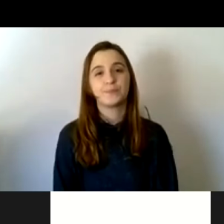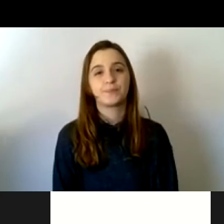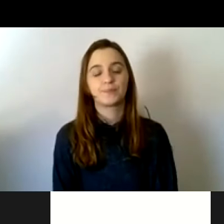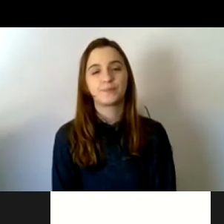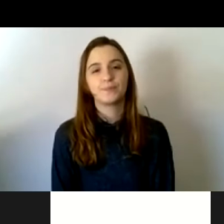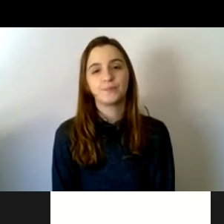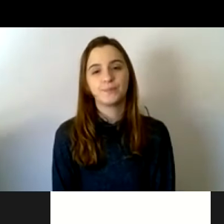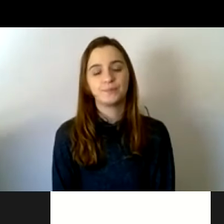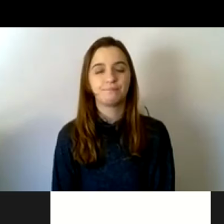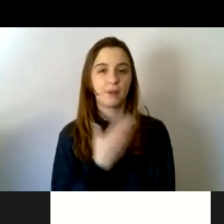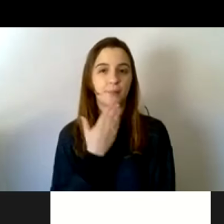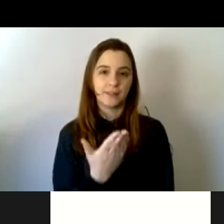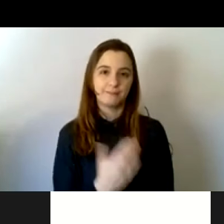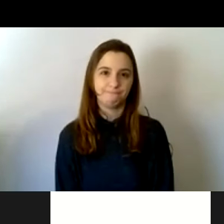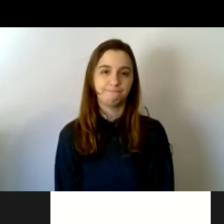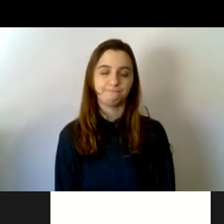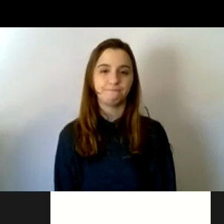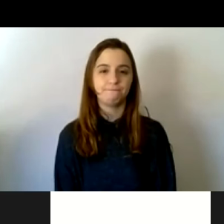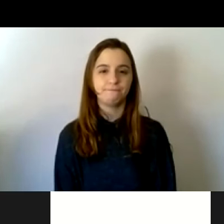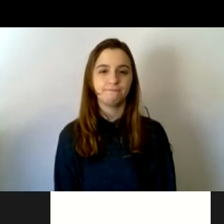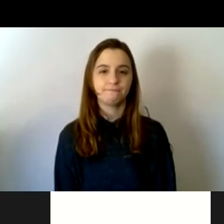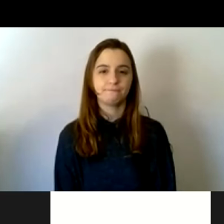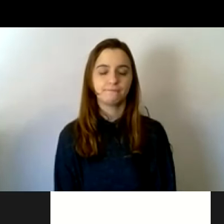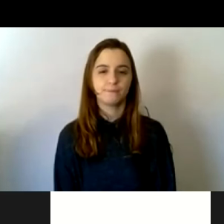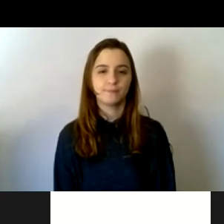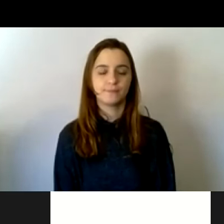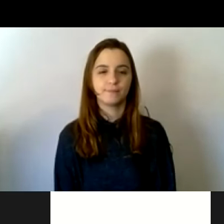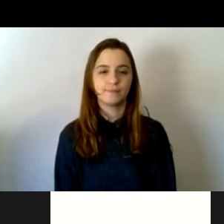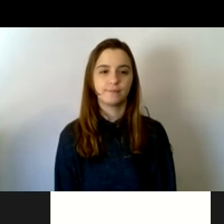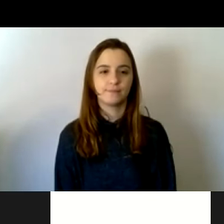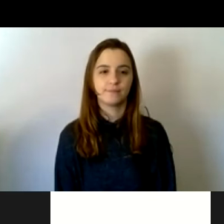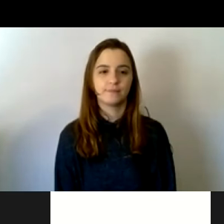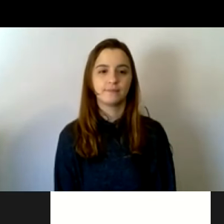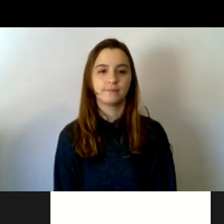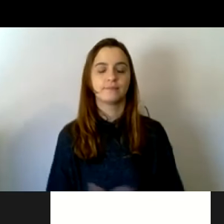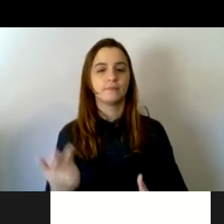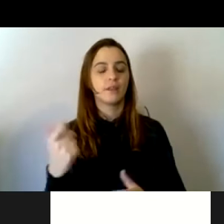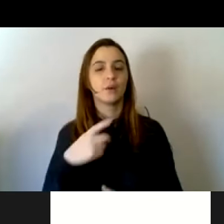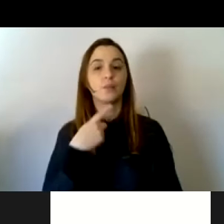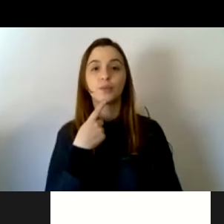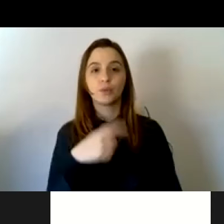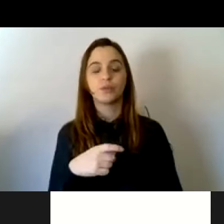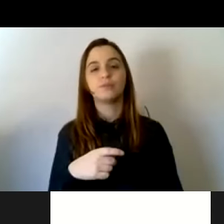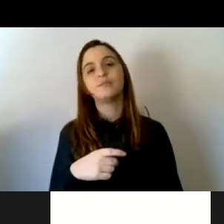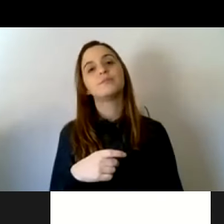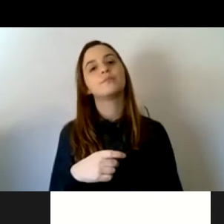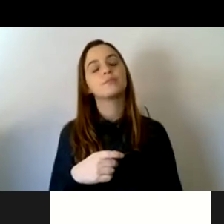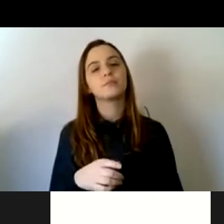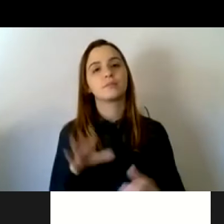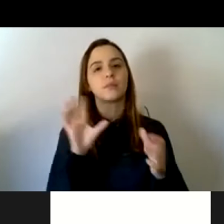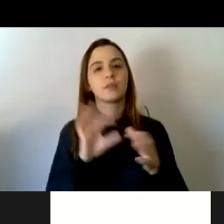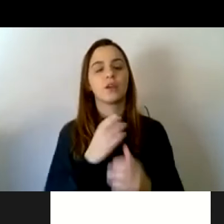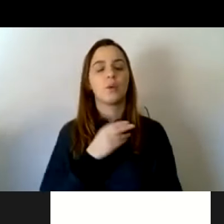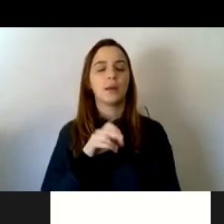Thank you. I have a question for Zoltán Bajmóci from Dominika Szögi from